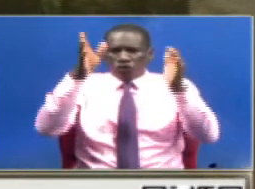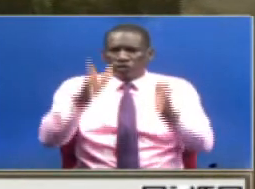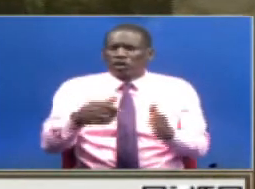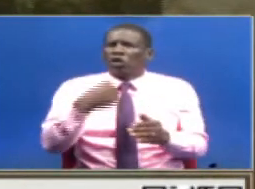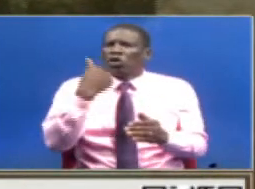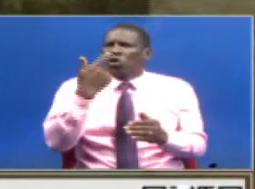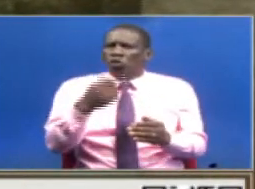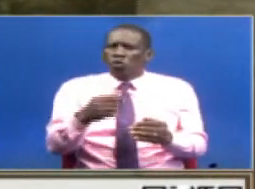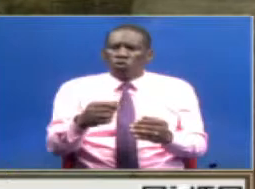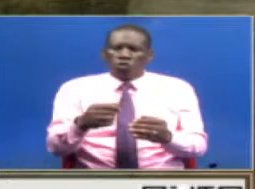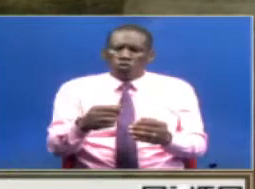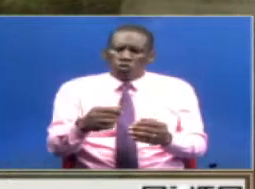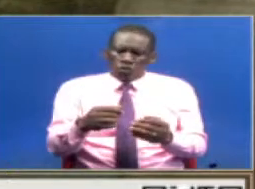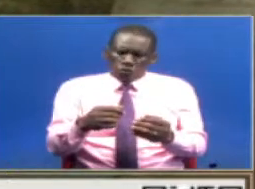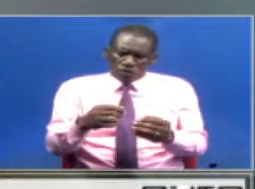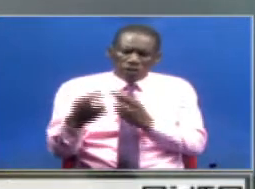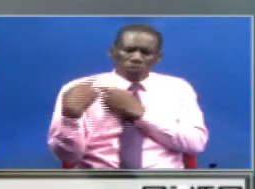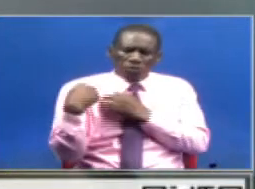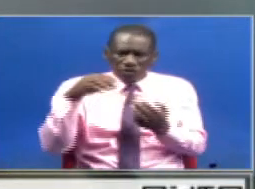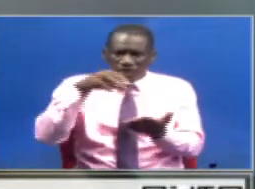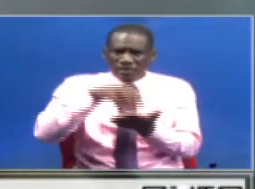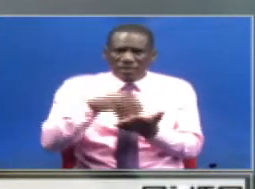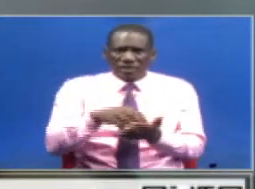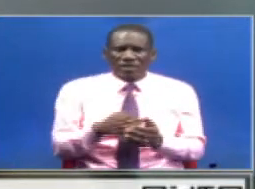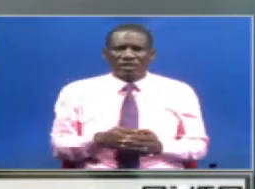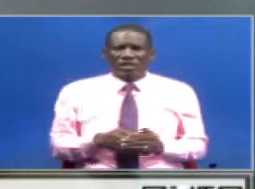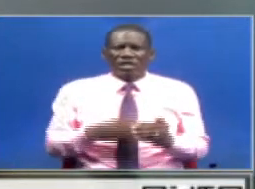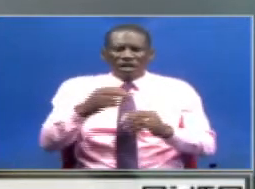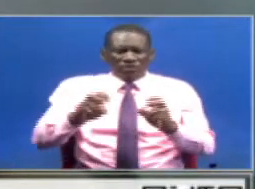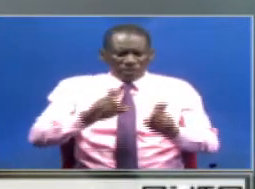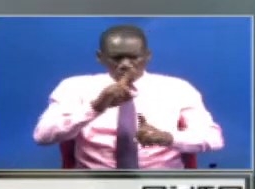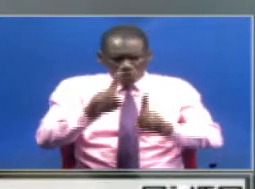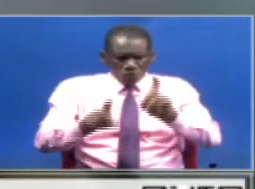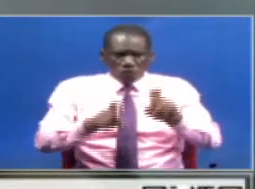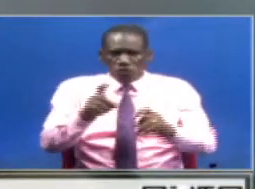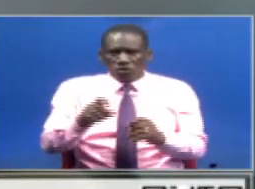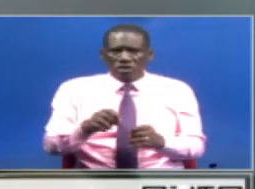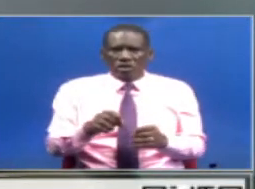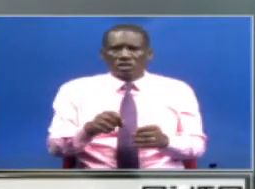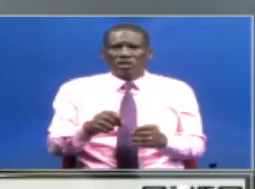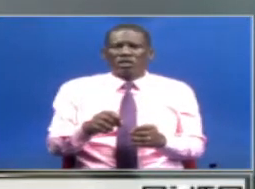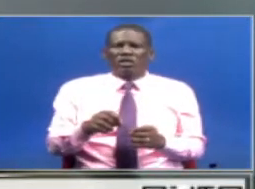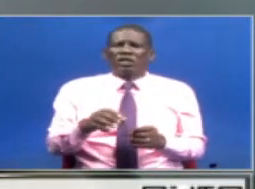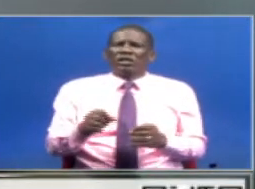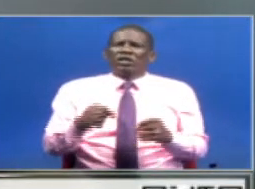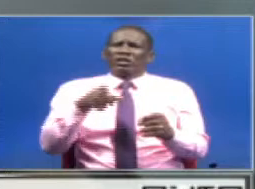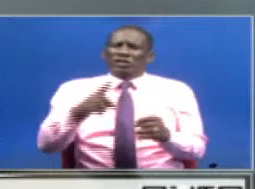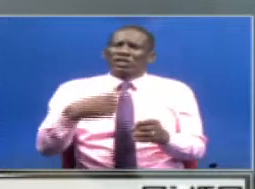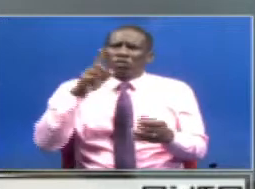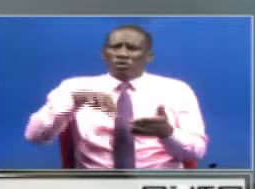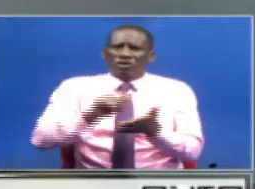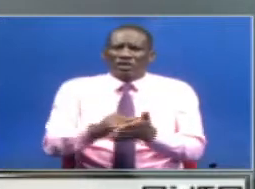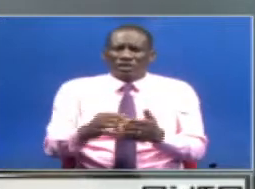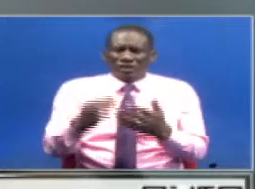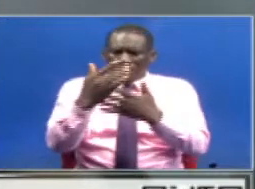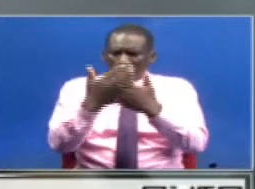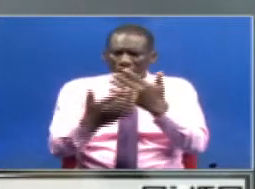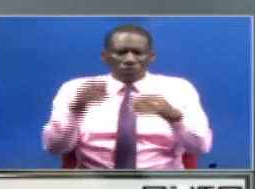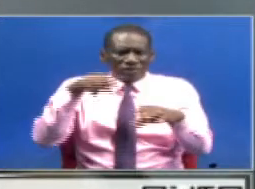ambaye alishughulikia kesi yake. On being close examined, Peter before stated earlier that the bleeding was in the